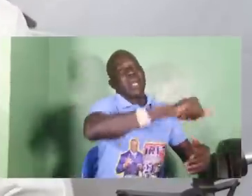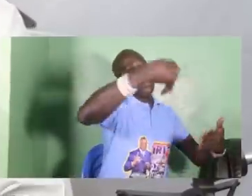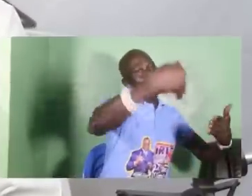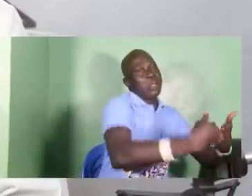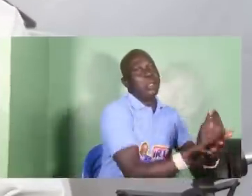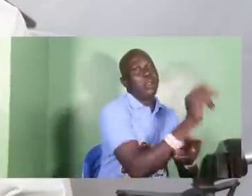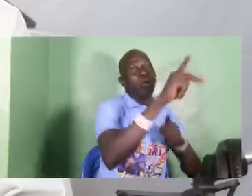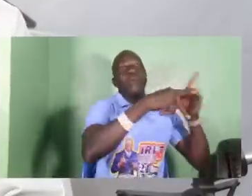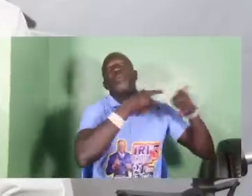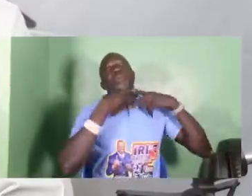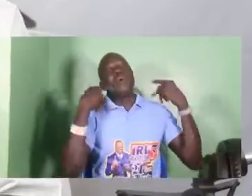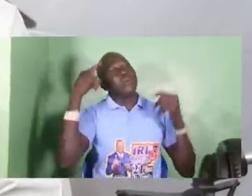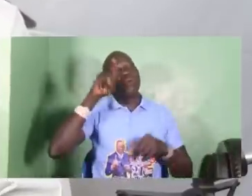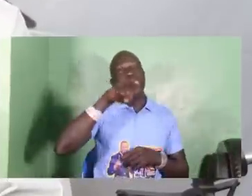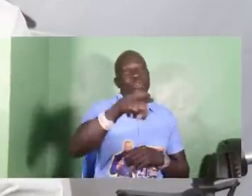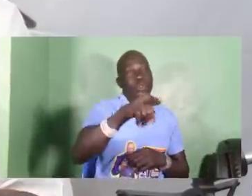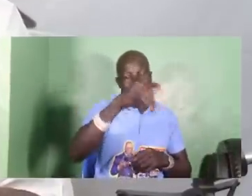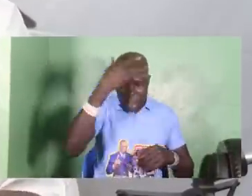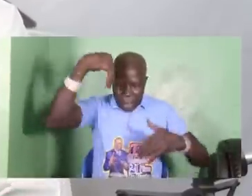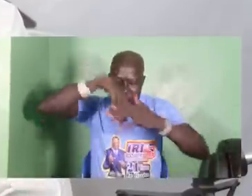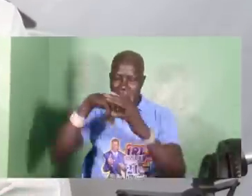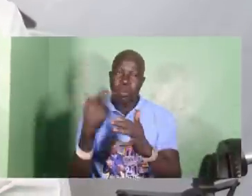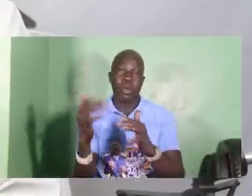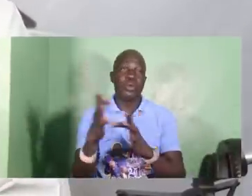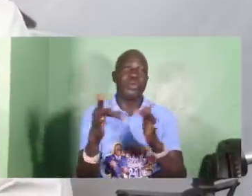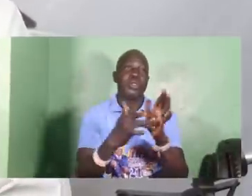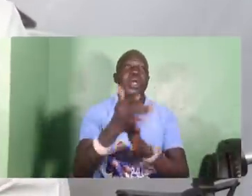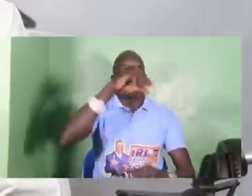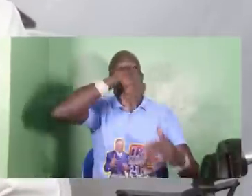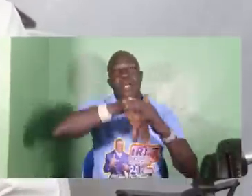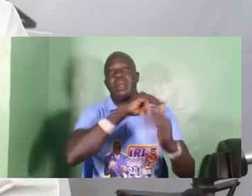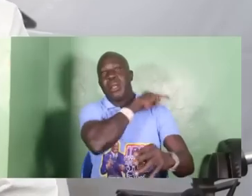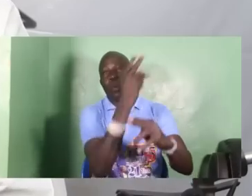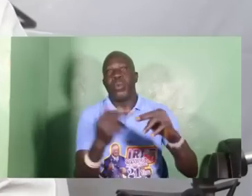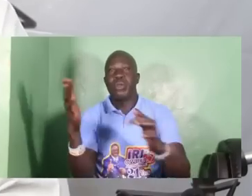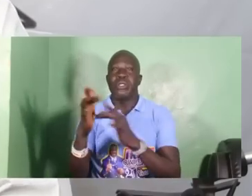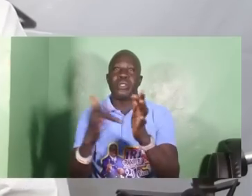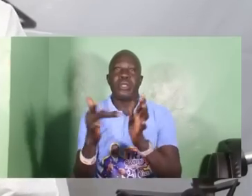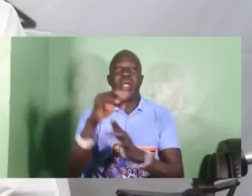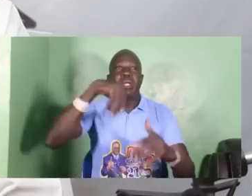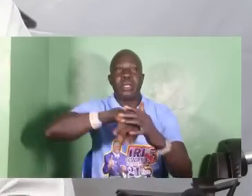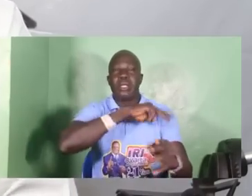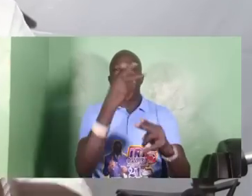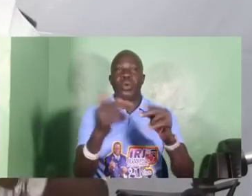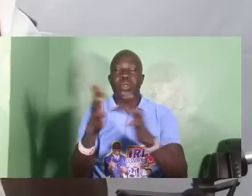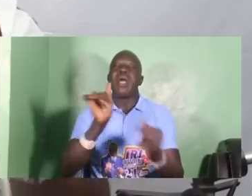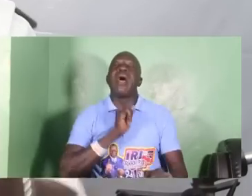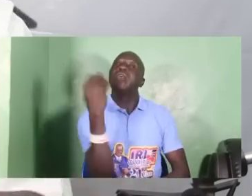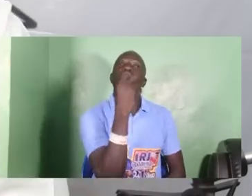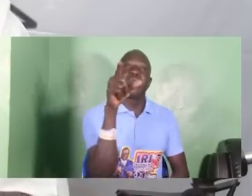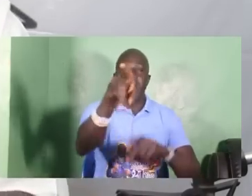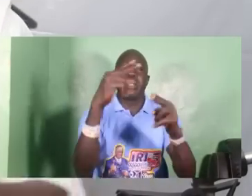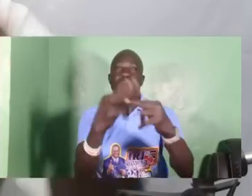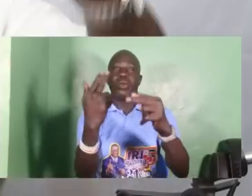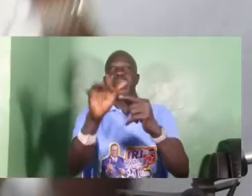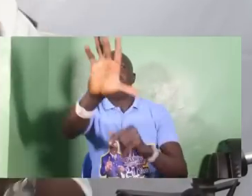Saturday. And I'll come with new pastor for you. In the name of Jesus. In the name of Jesus. In the name of Jesus. I speak in